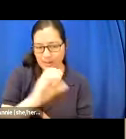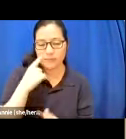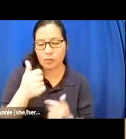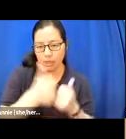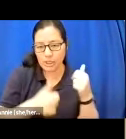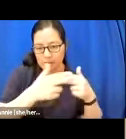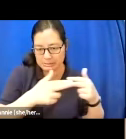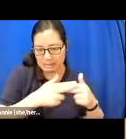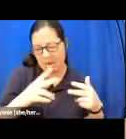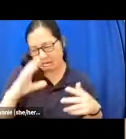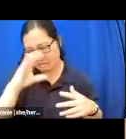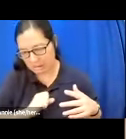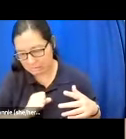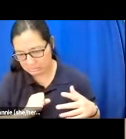about,